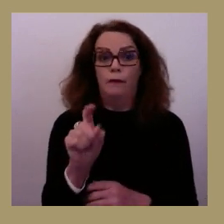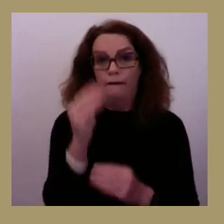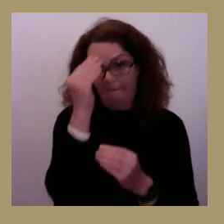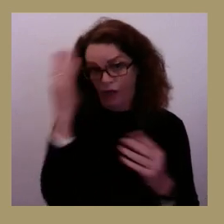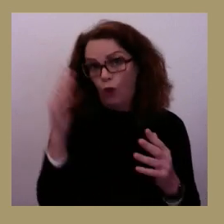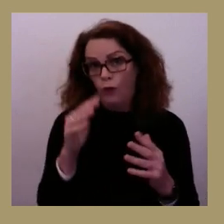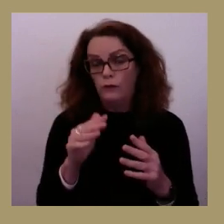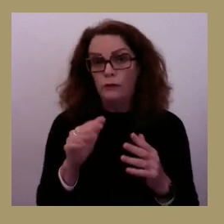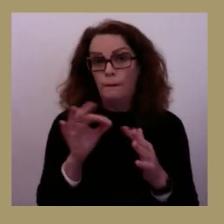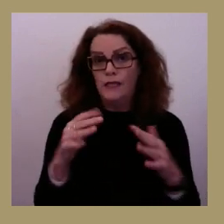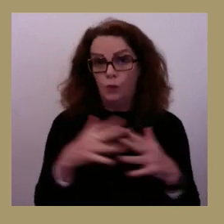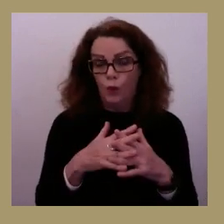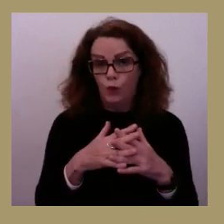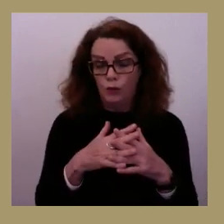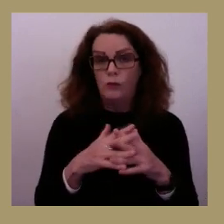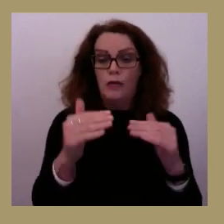address.